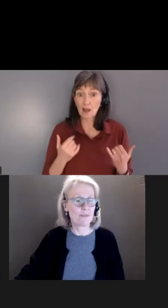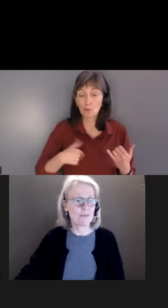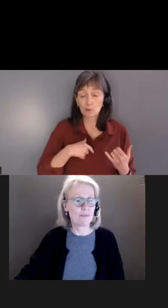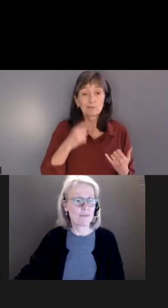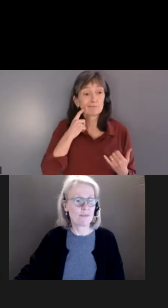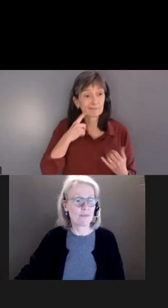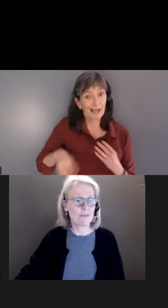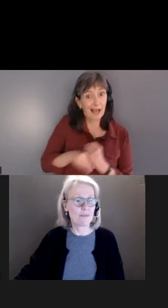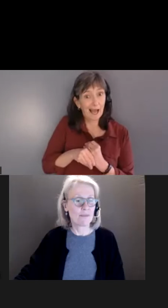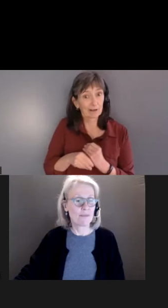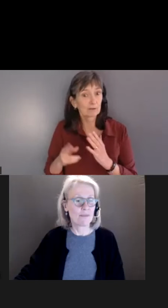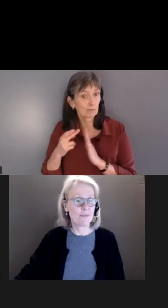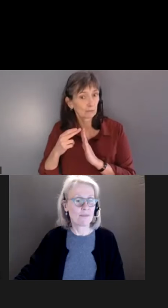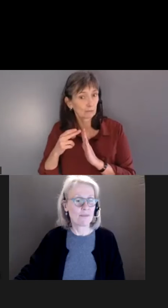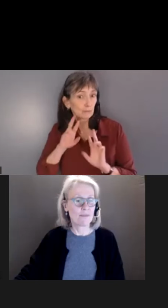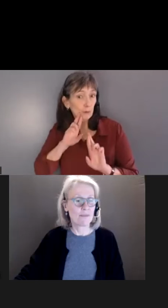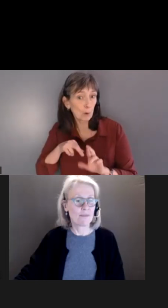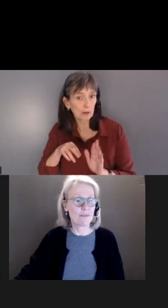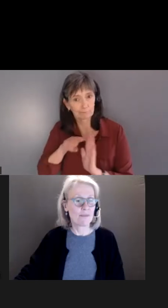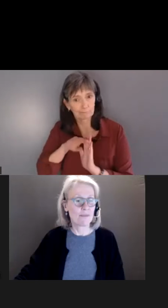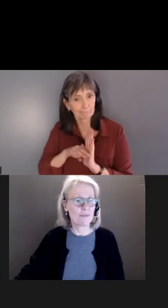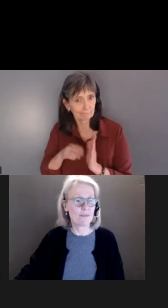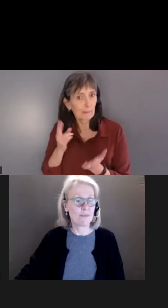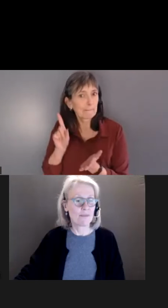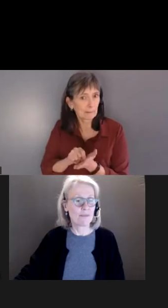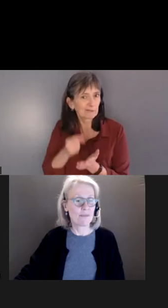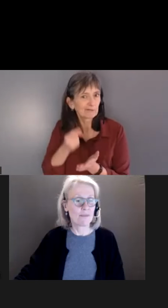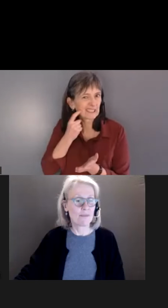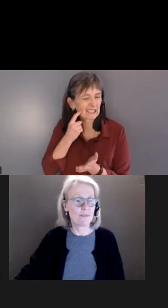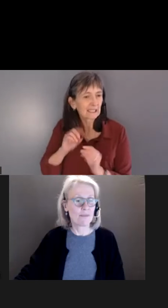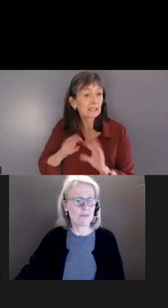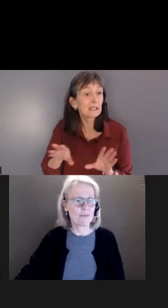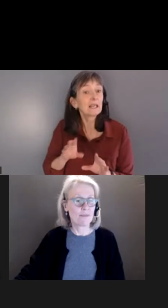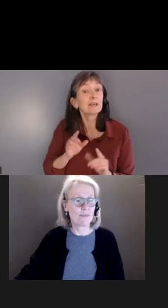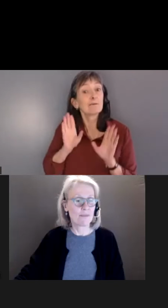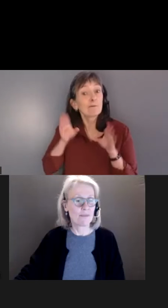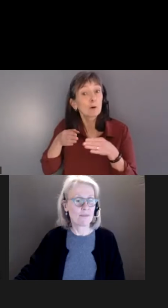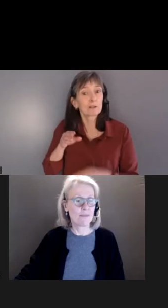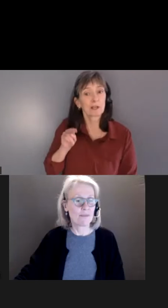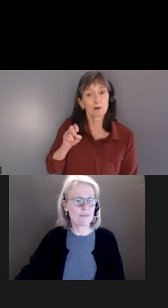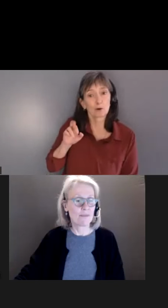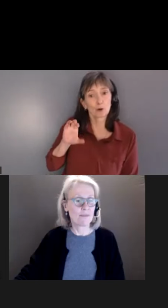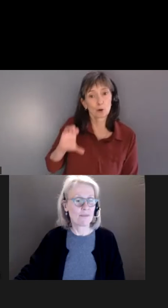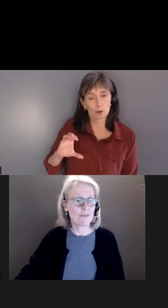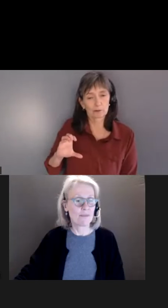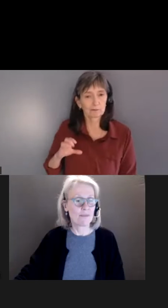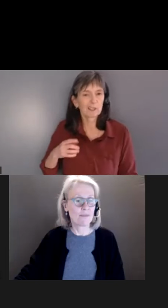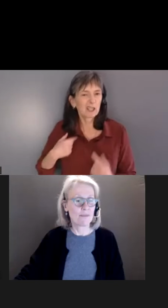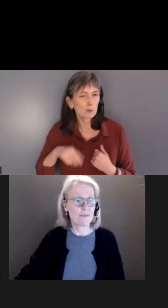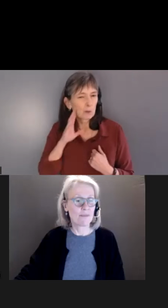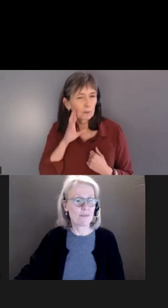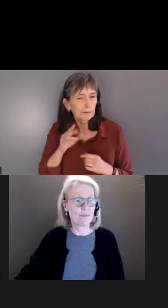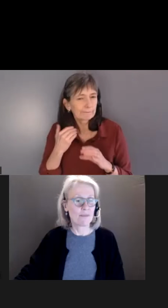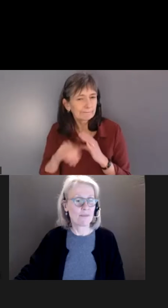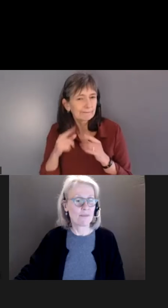subsequent report specifically focusing on NORCs, which is also available on the NIA's website and can be shared afterwards.